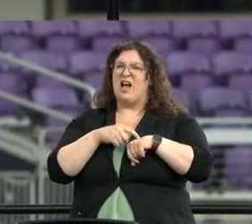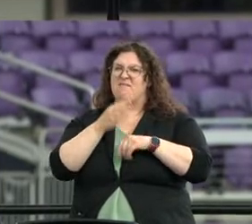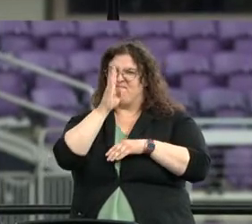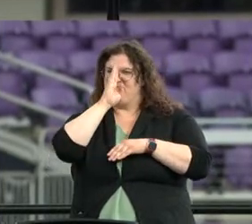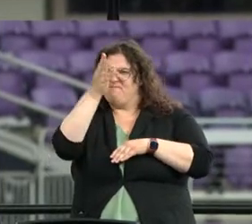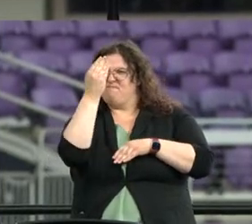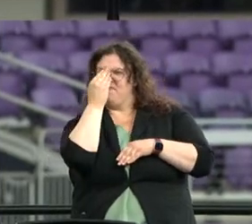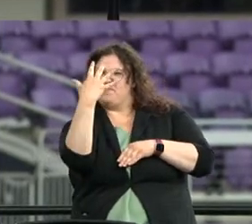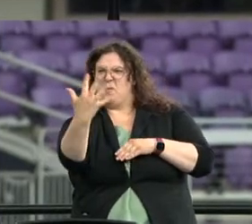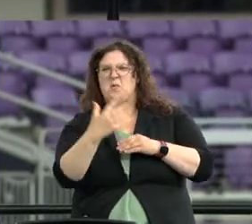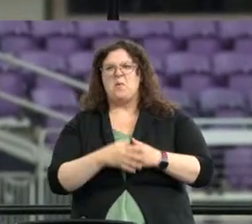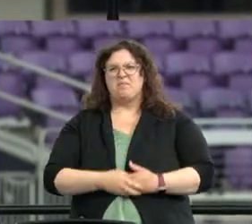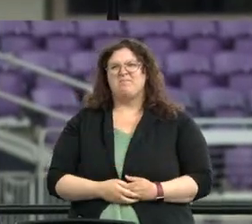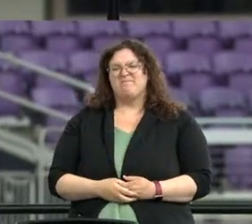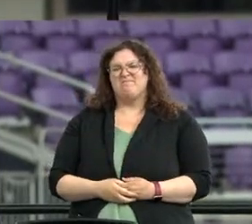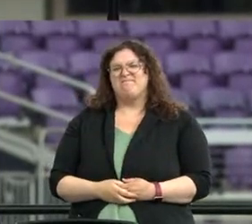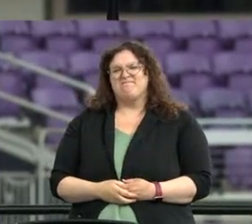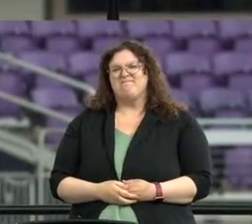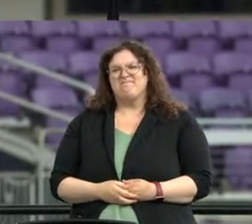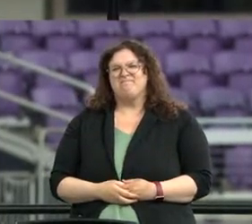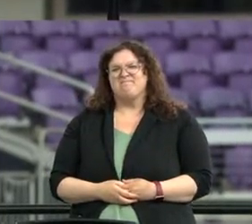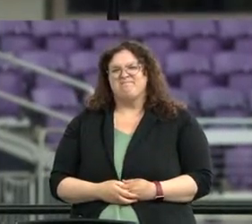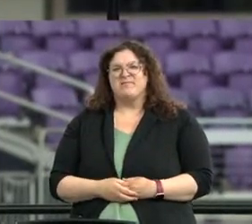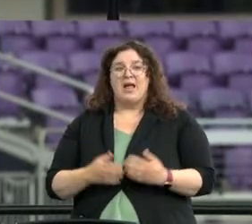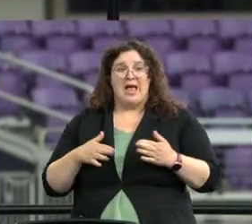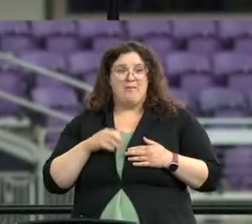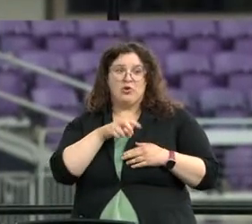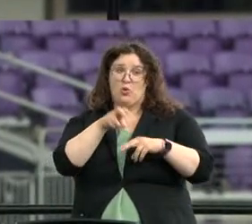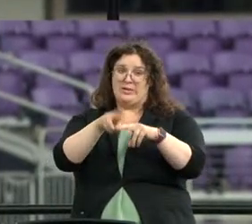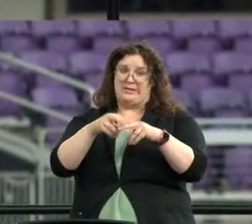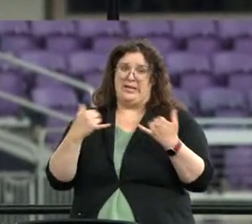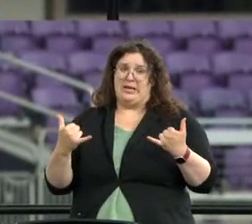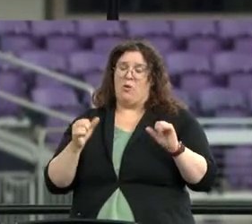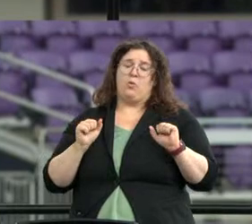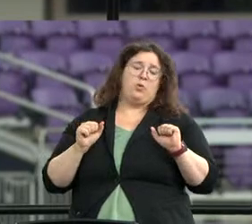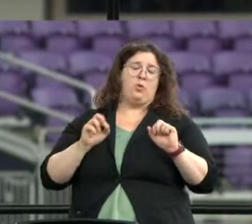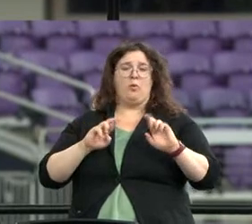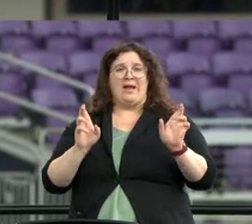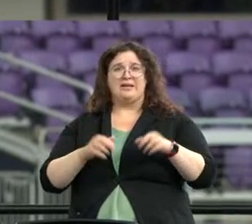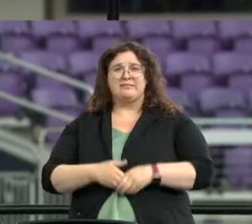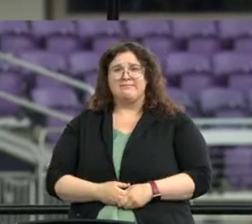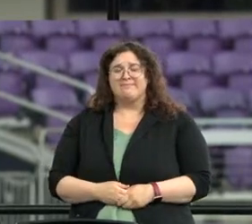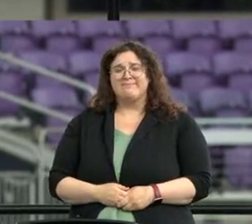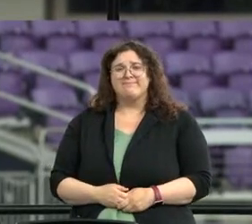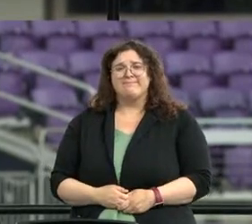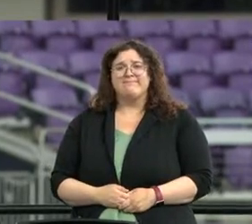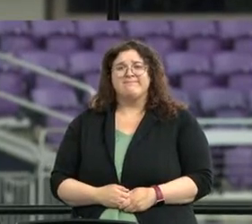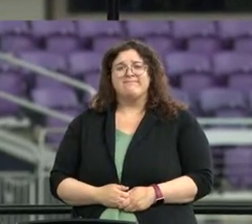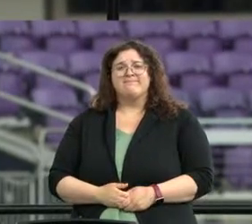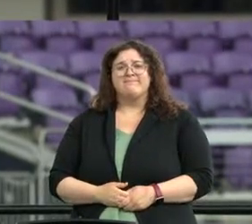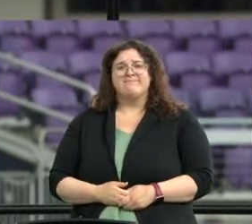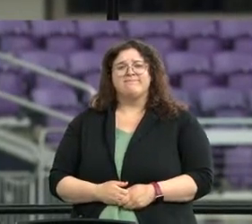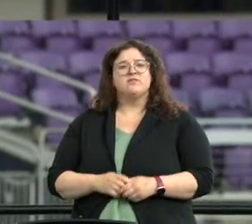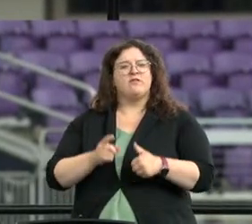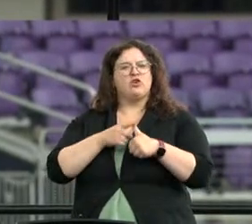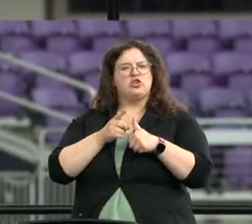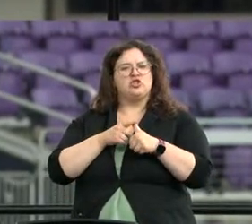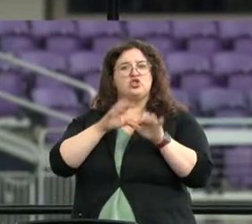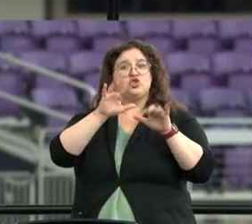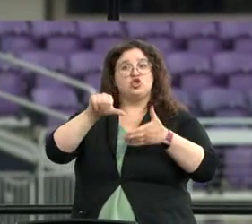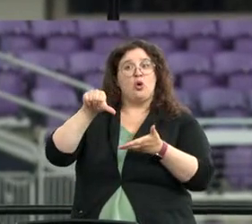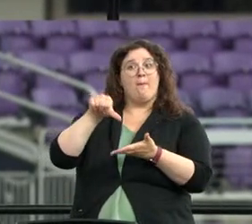air and set the record straight. So I'm glad you're seated. First, the snow